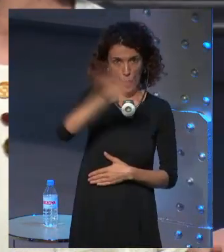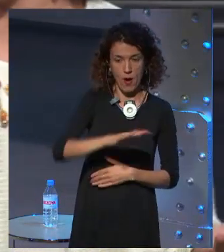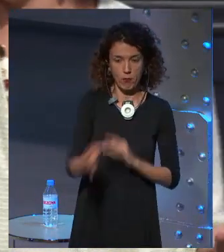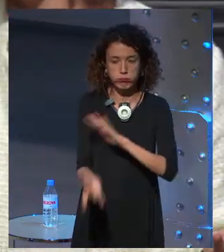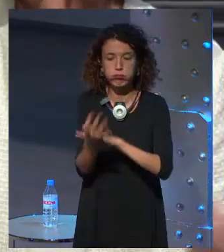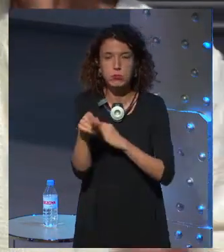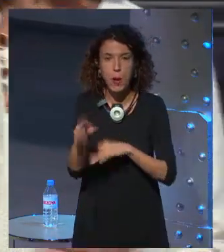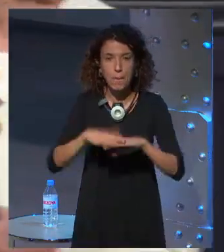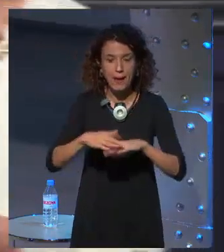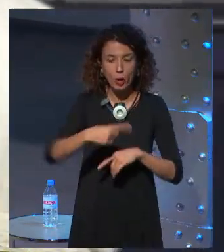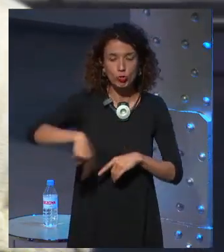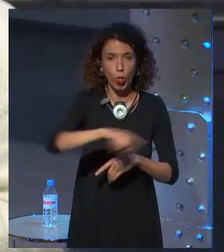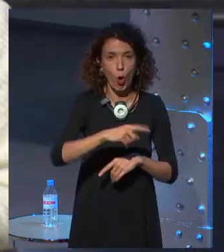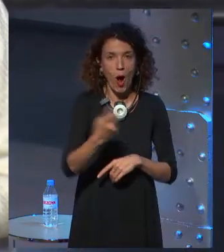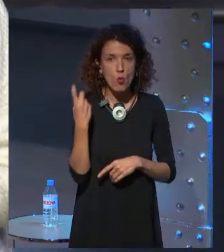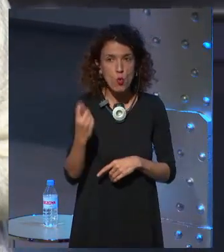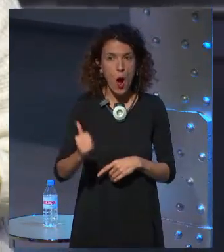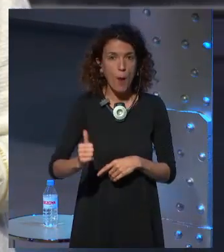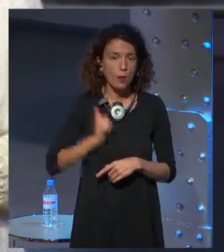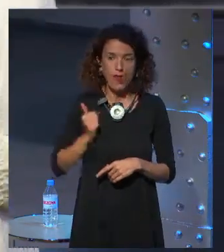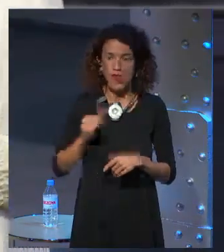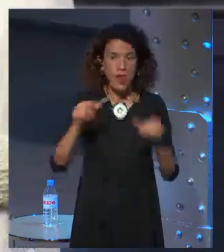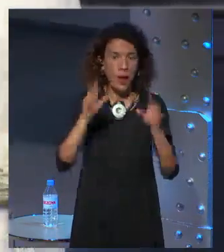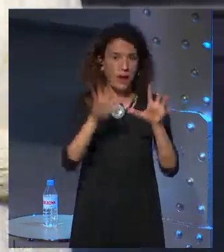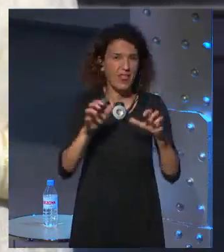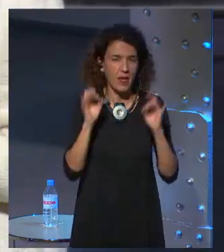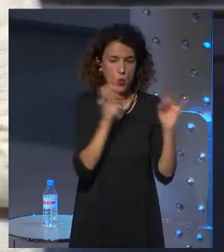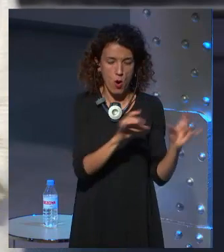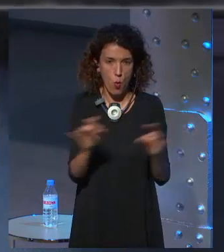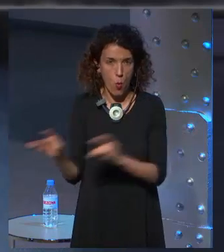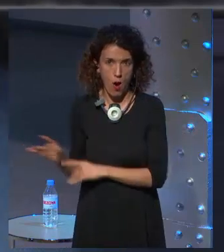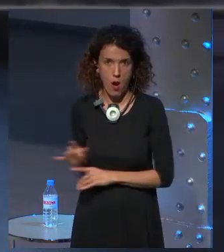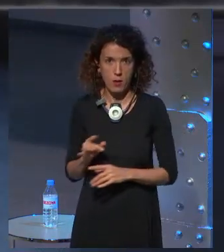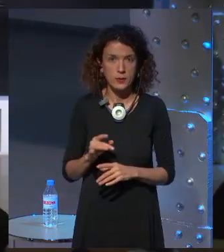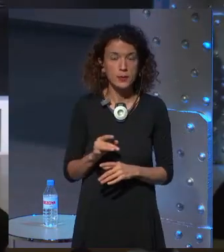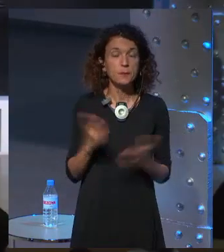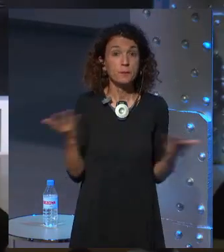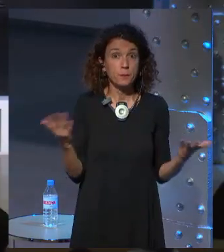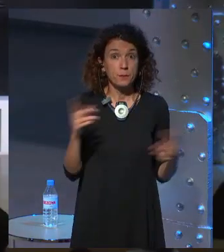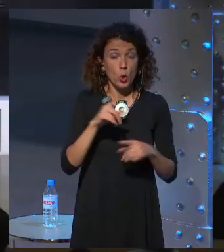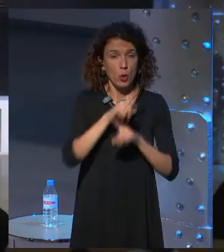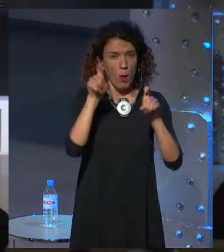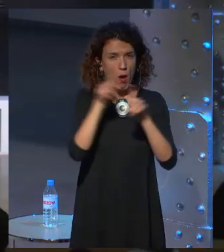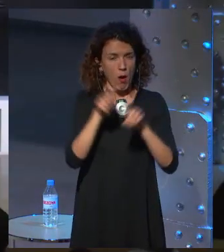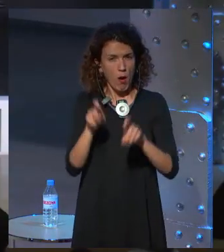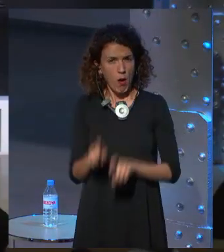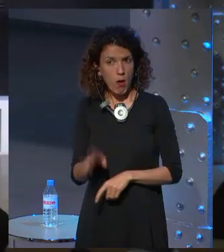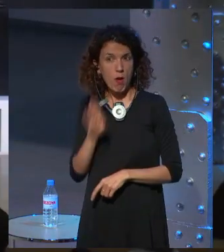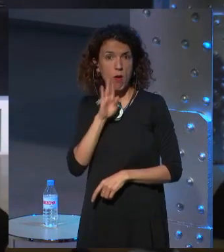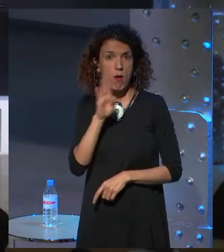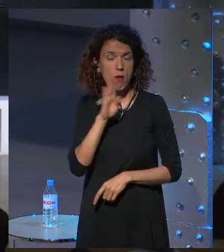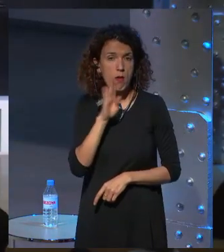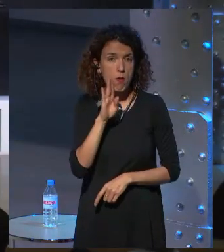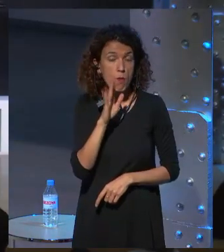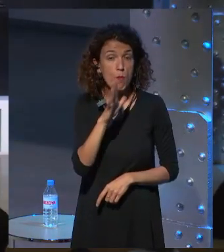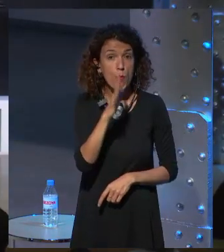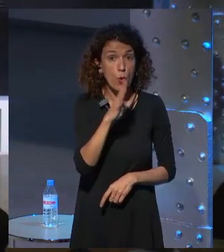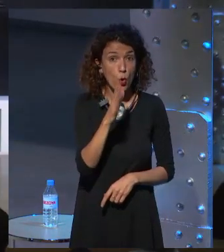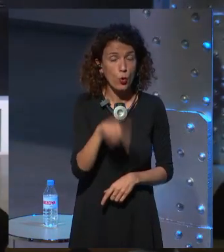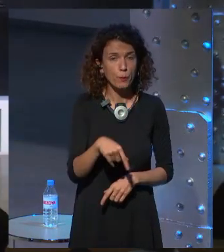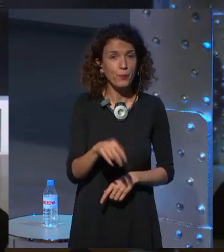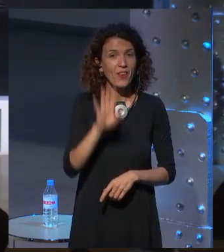learning opportunities? And we were able to ask these questions because the outcome of education